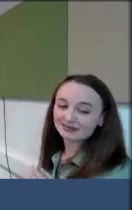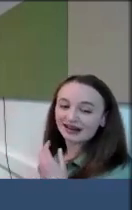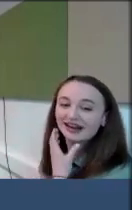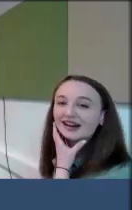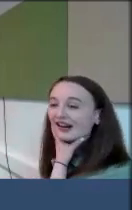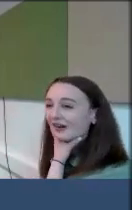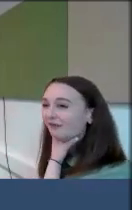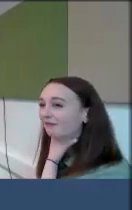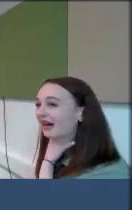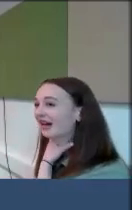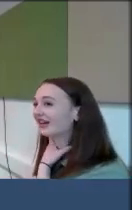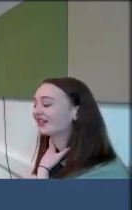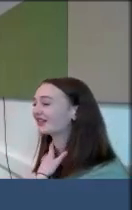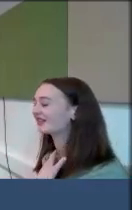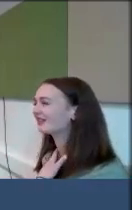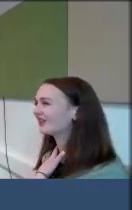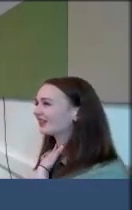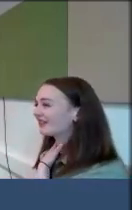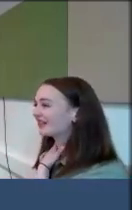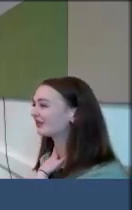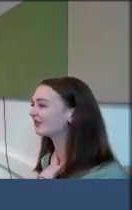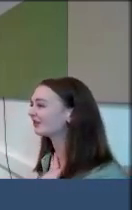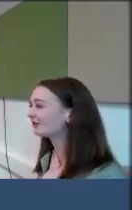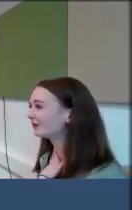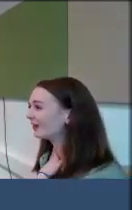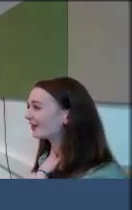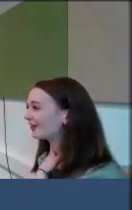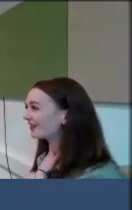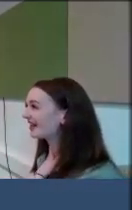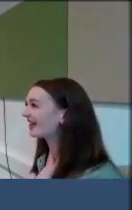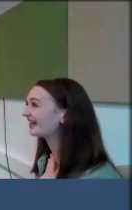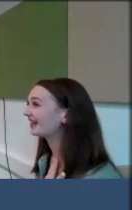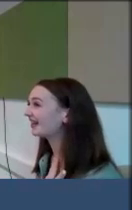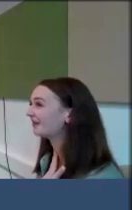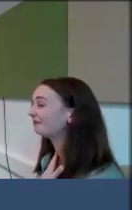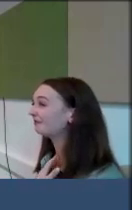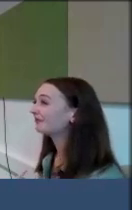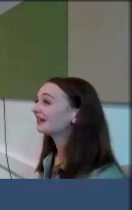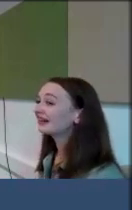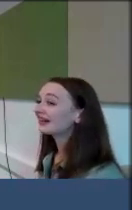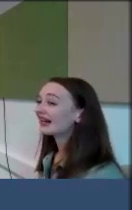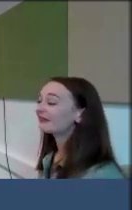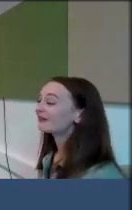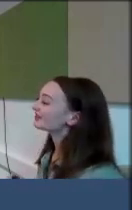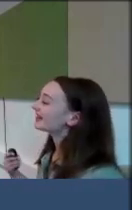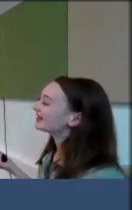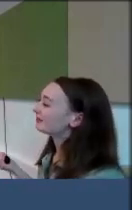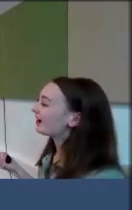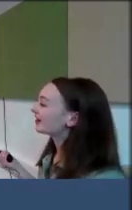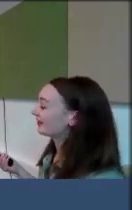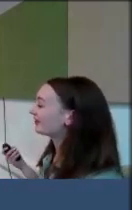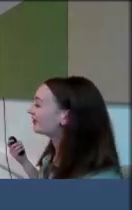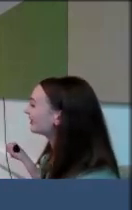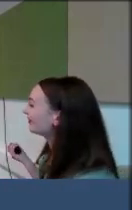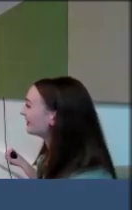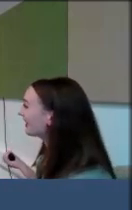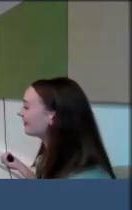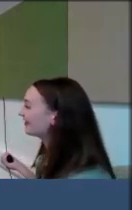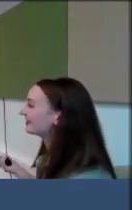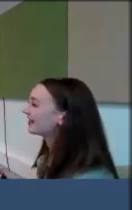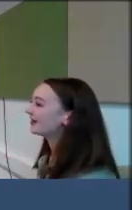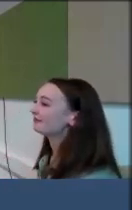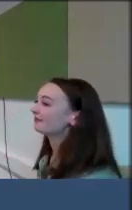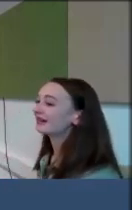a nightmare. I was in London for work the other day, and I was just sending a parcel. I was just doing